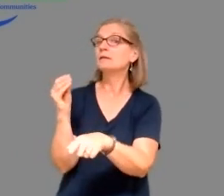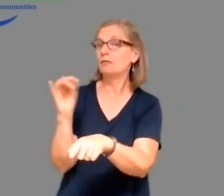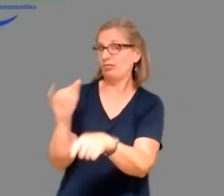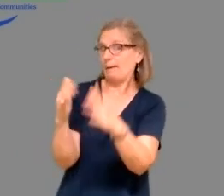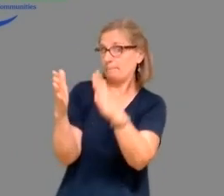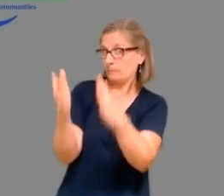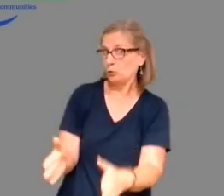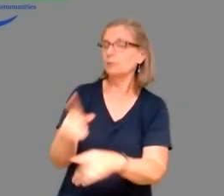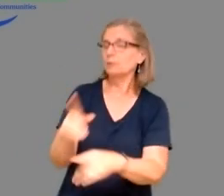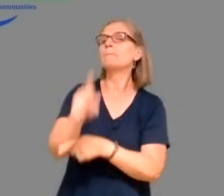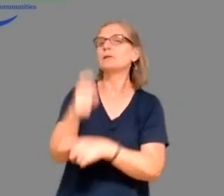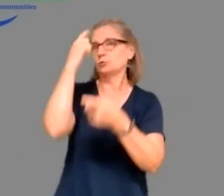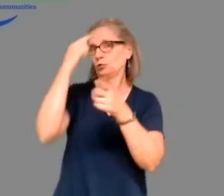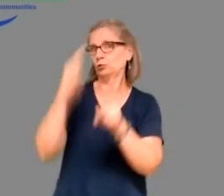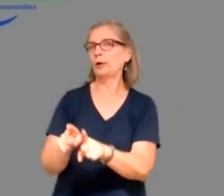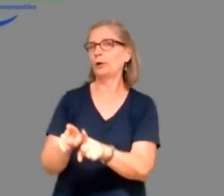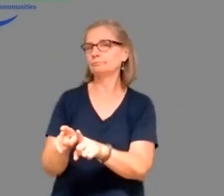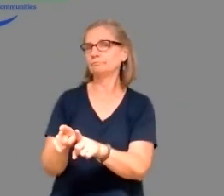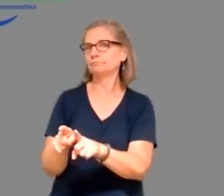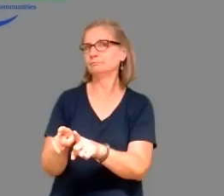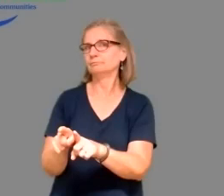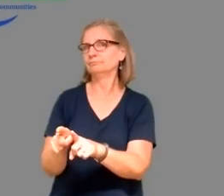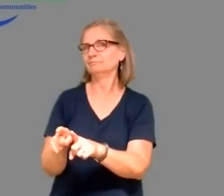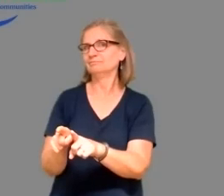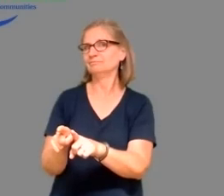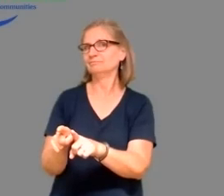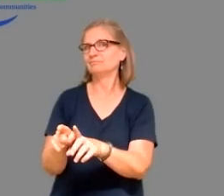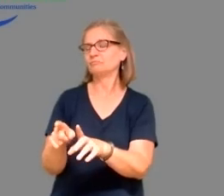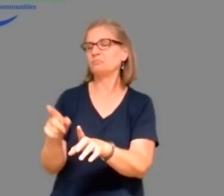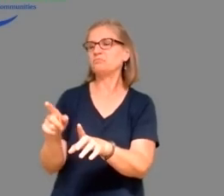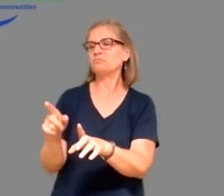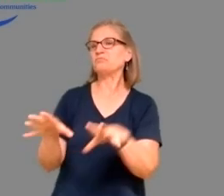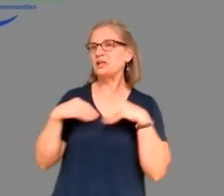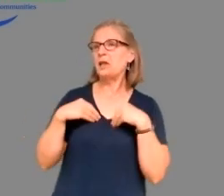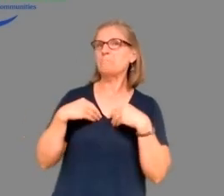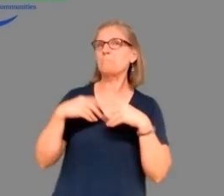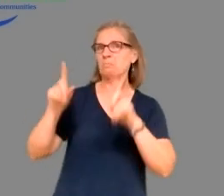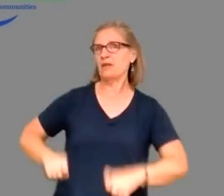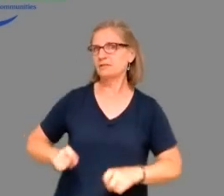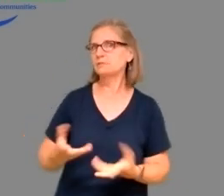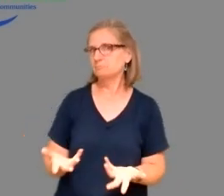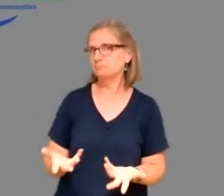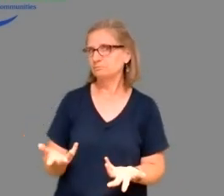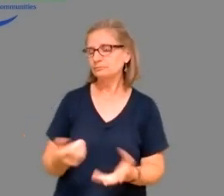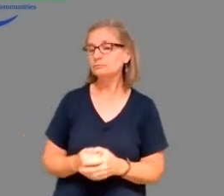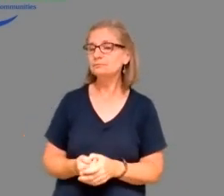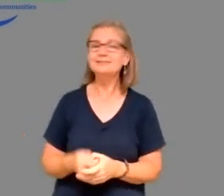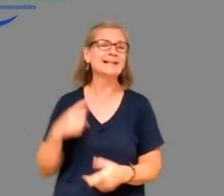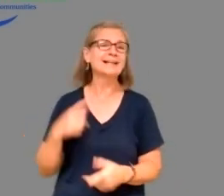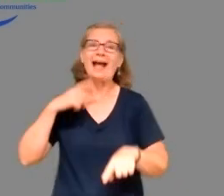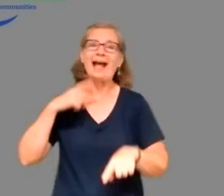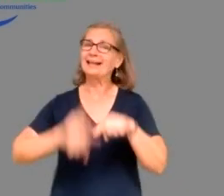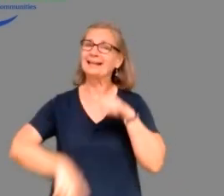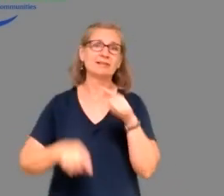to agree to be tested. So we can't really go into any more specifics than that,